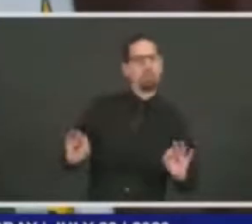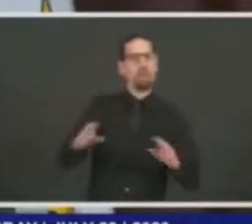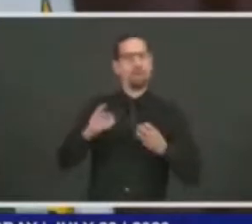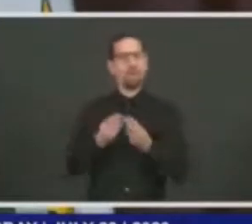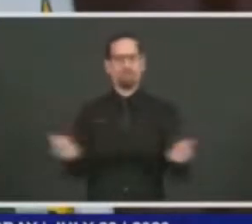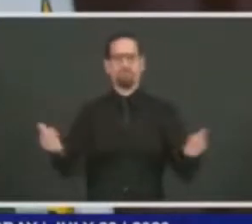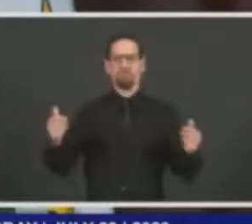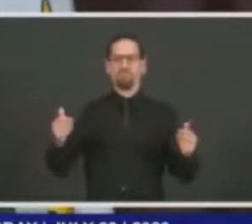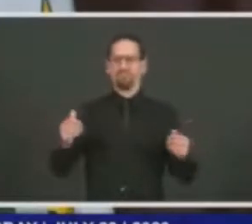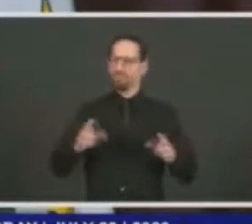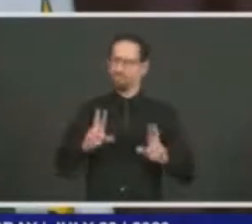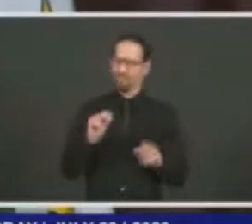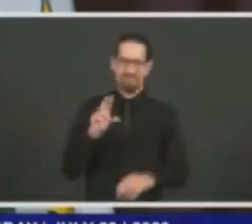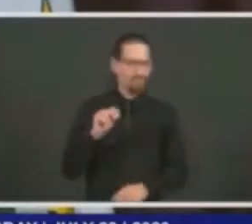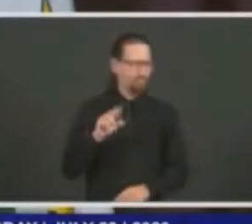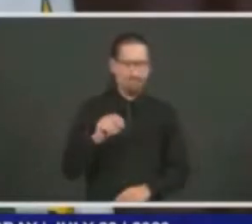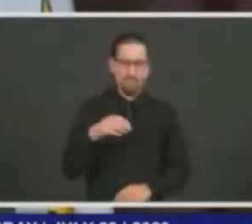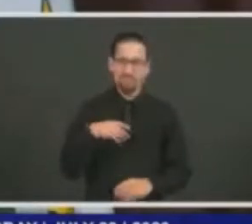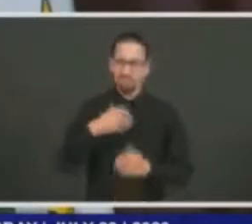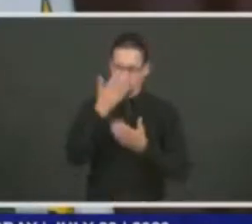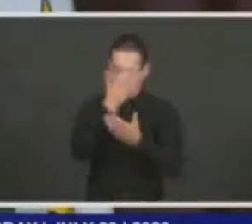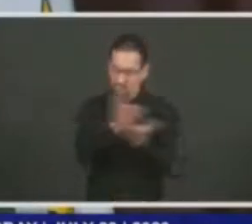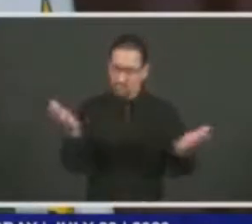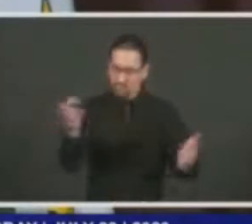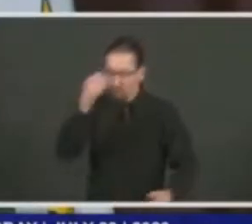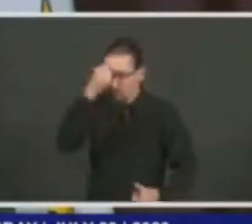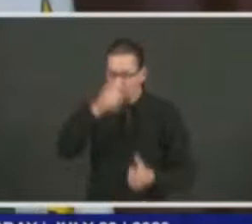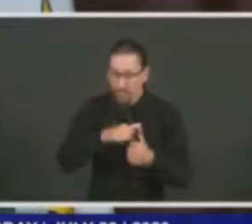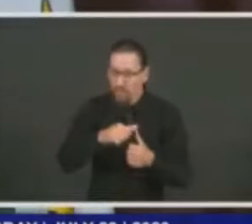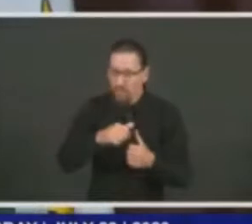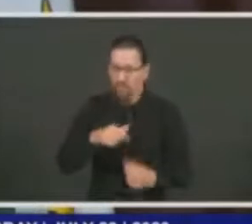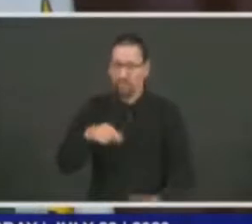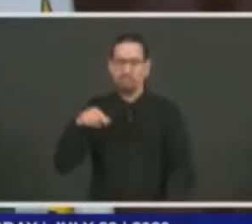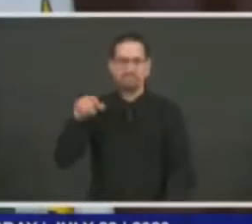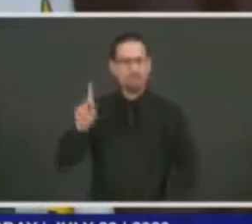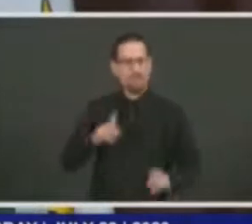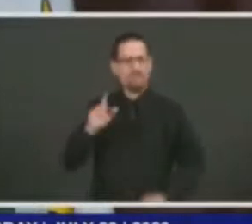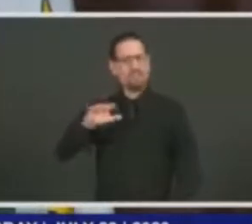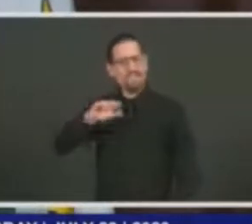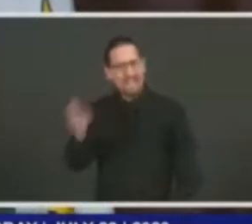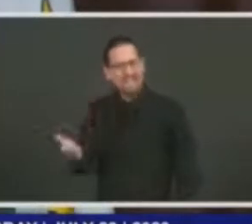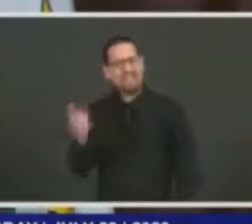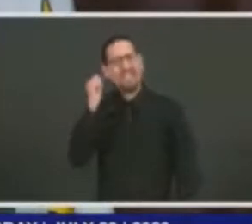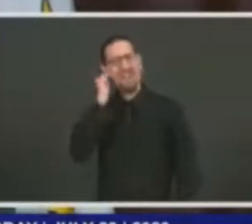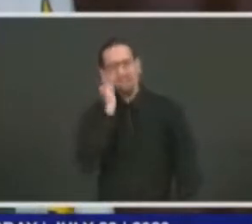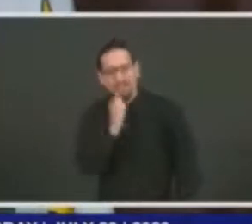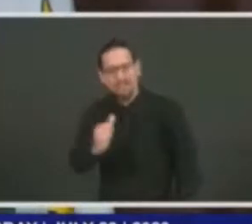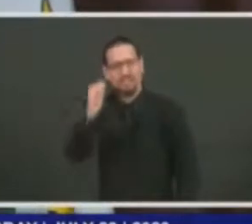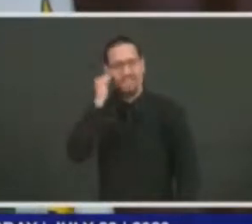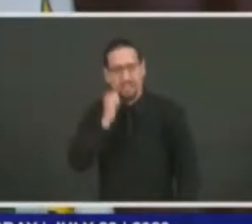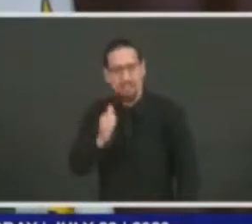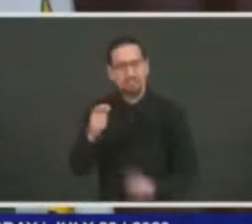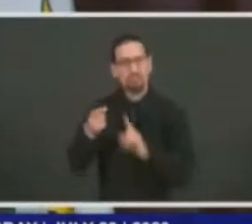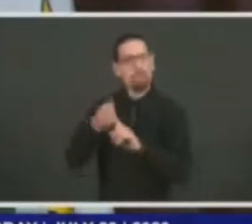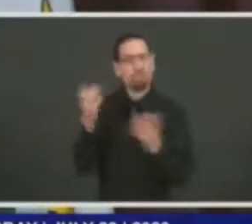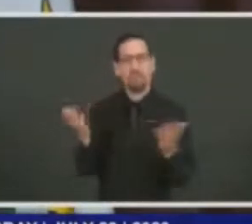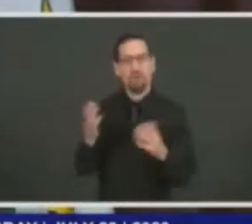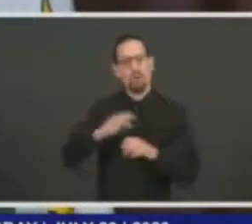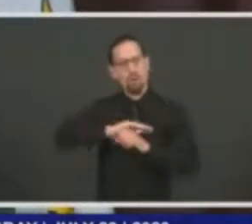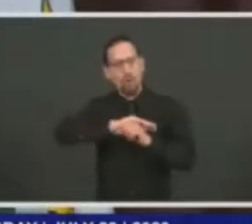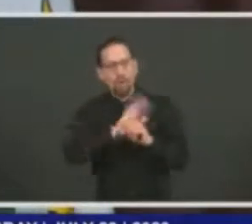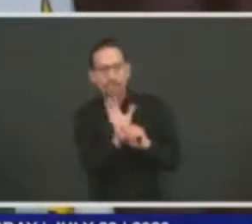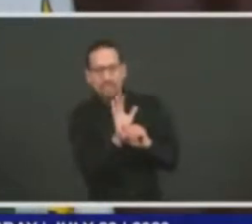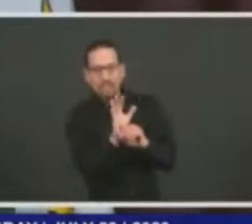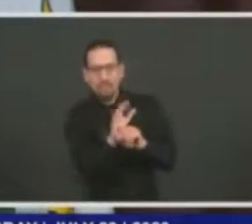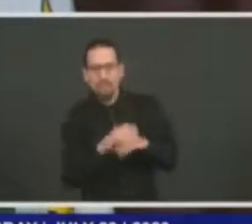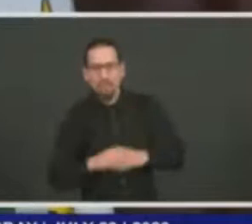I want to remind you that people die every day in Rhode Island because of the virus, and we've lost over 1,000 loved ones. It's not gone. It's here. It is